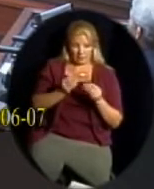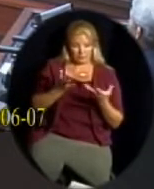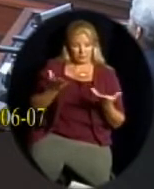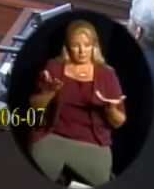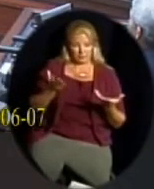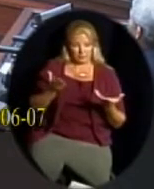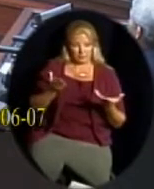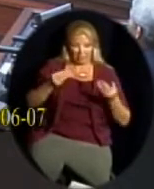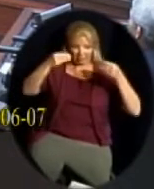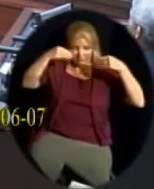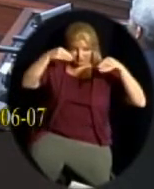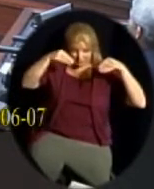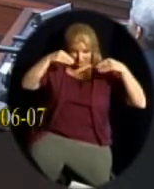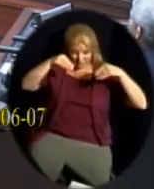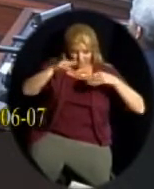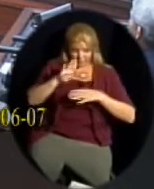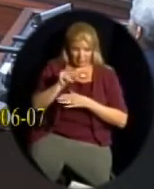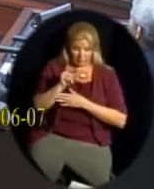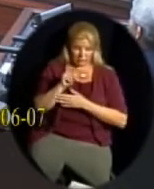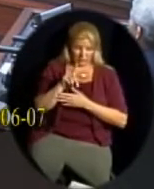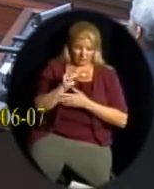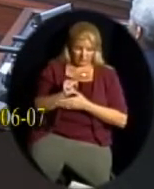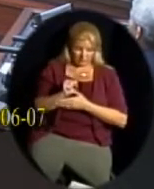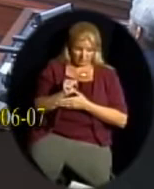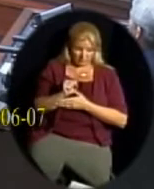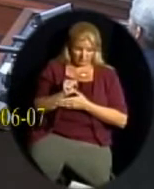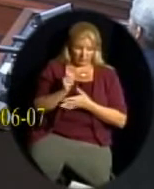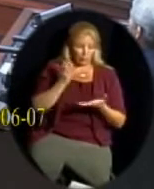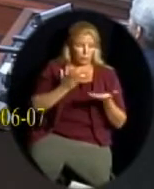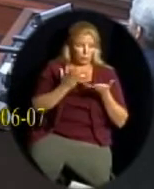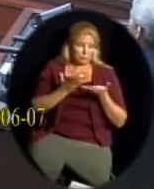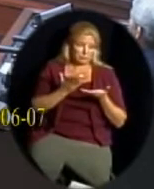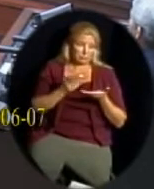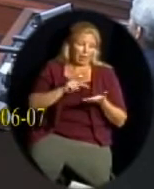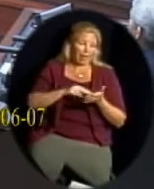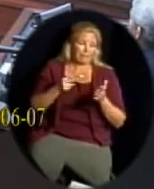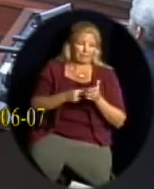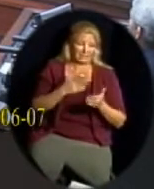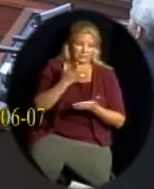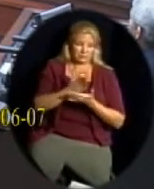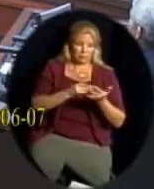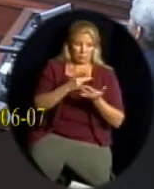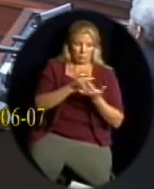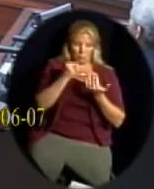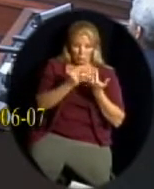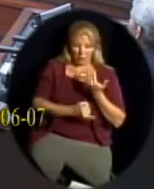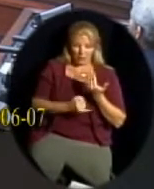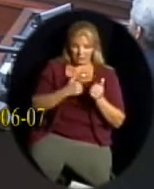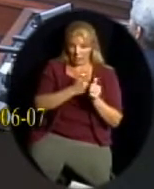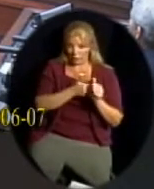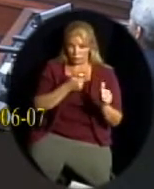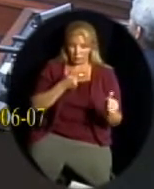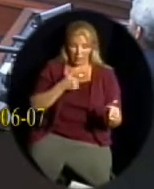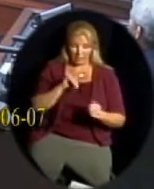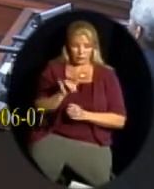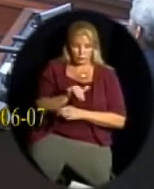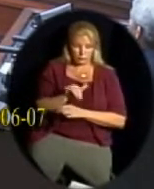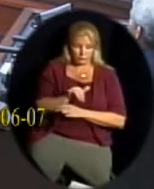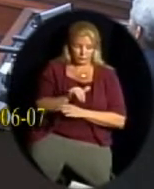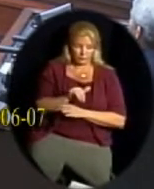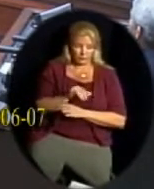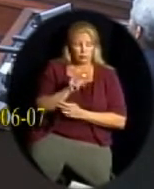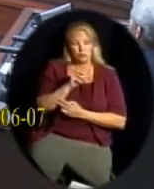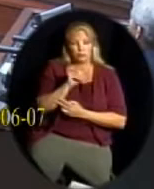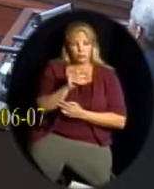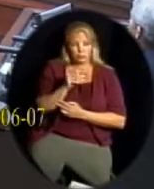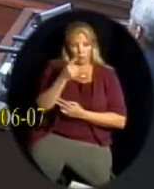the selling of those bonds, which would delay, in some cases, the start of some projects. So this capital outlay plan over the next 2